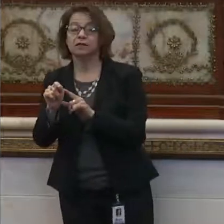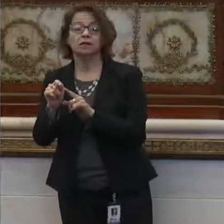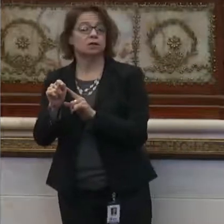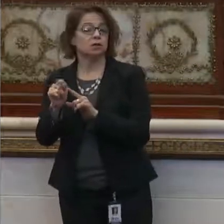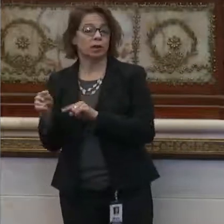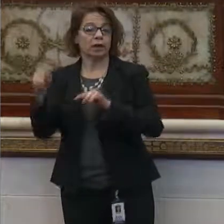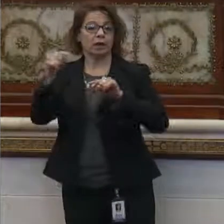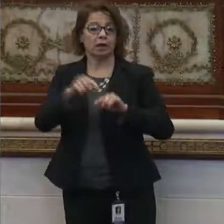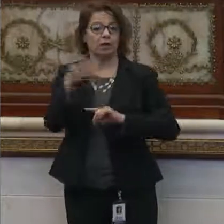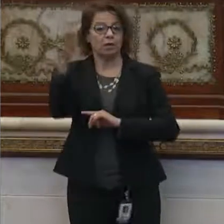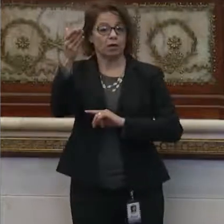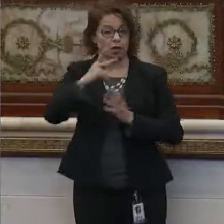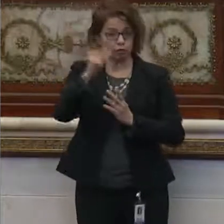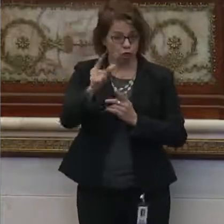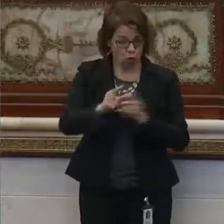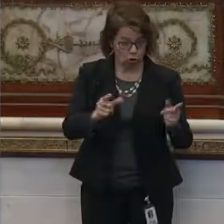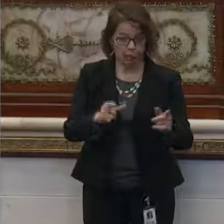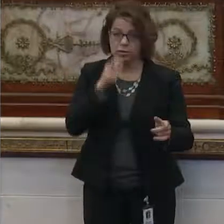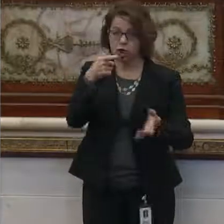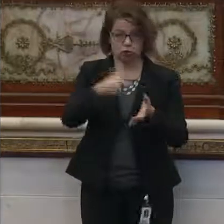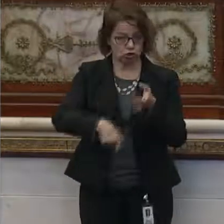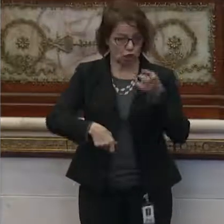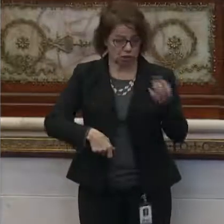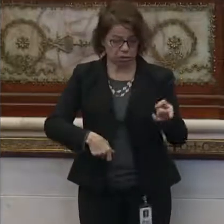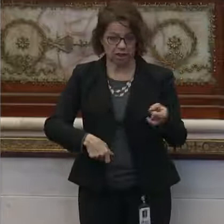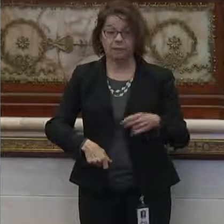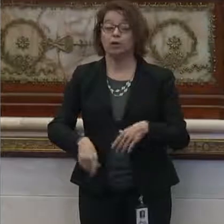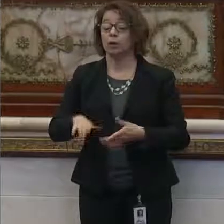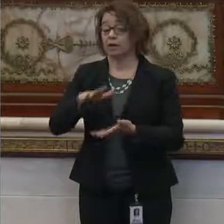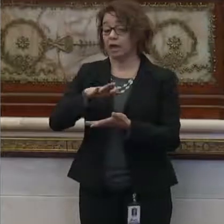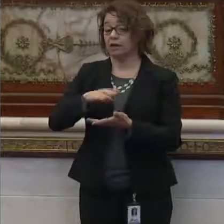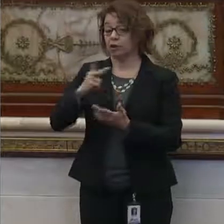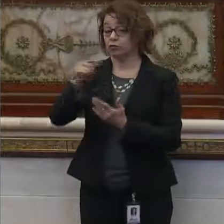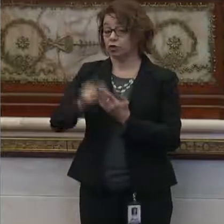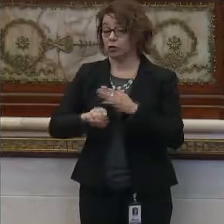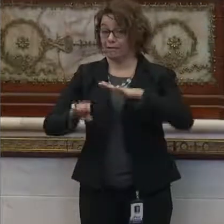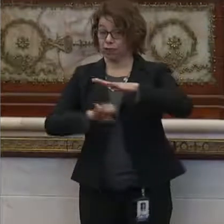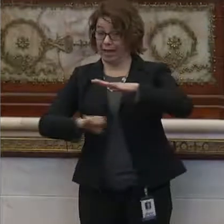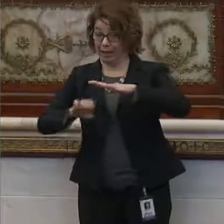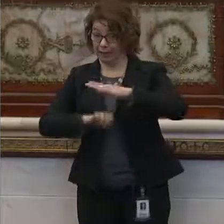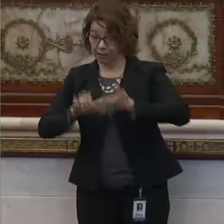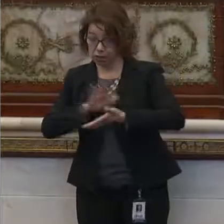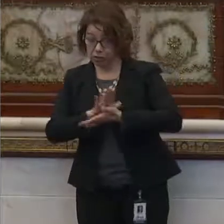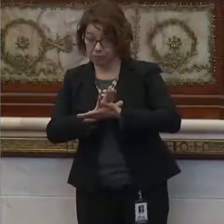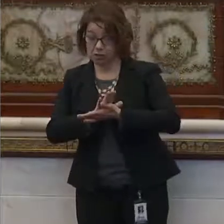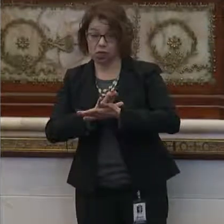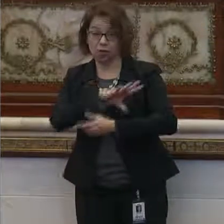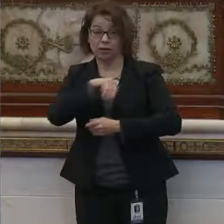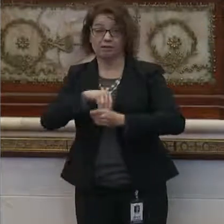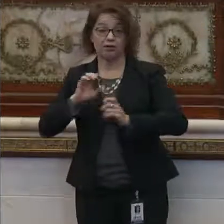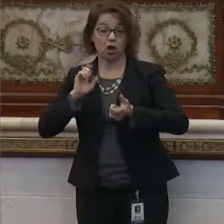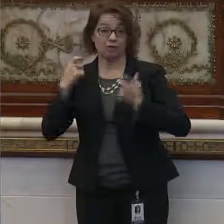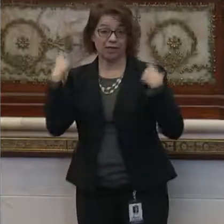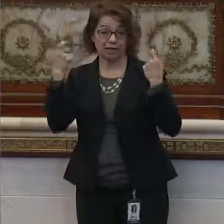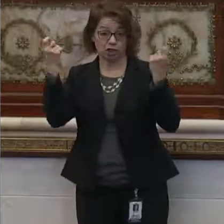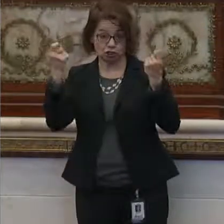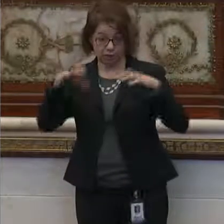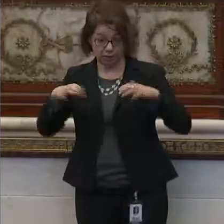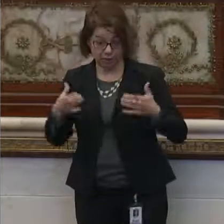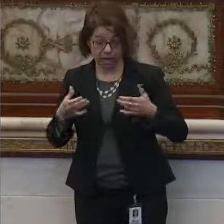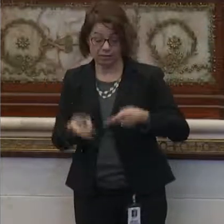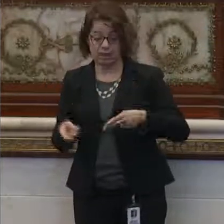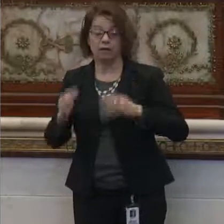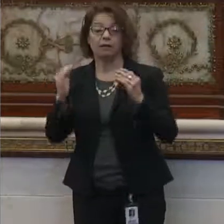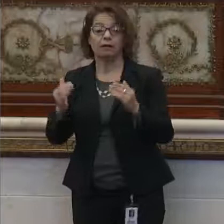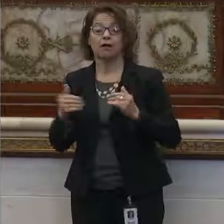have a specific school for a specific program for elementary schools where it's part of their gym class. And actually goes up to middle schools